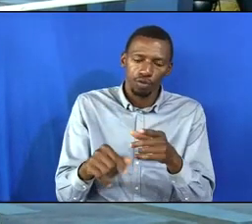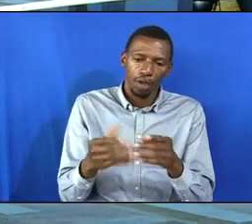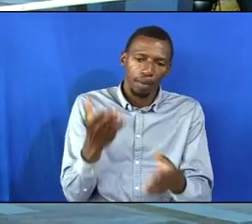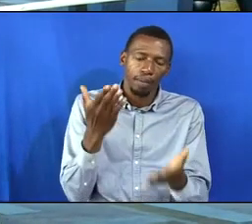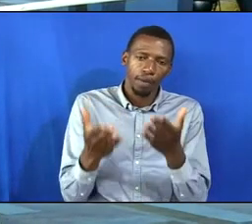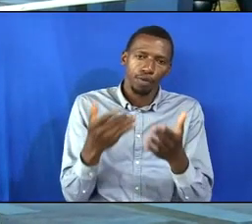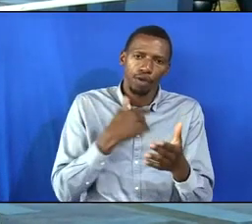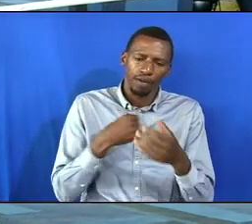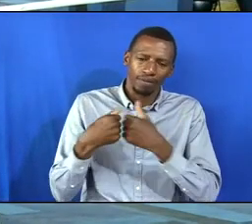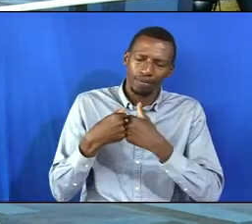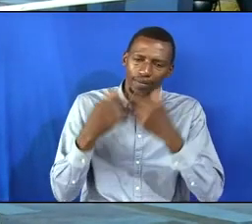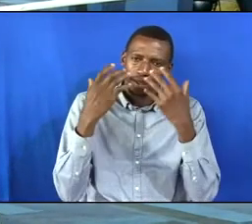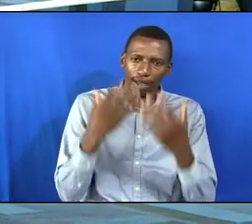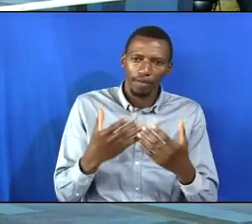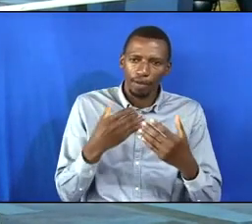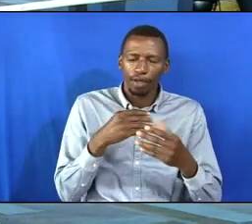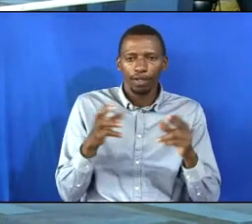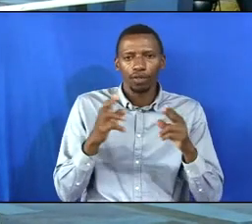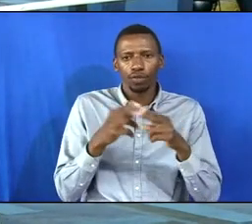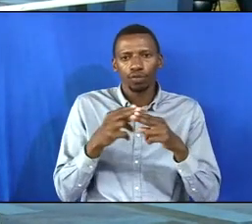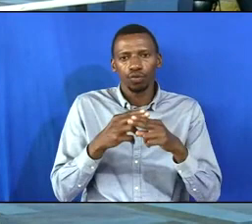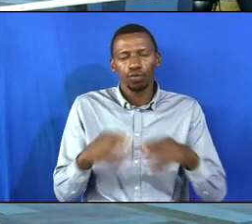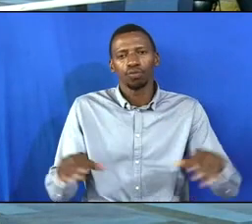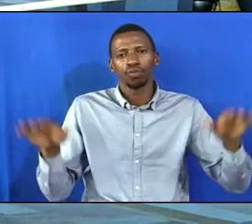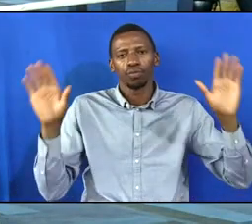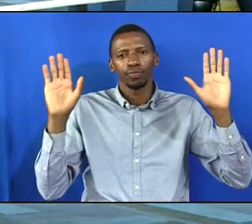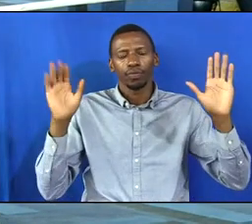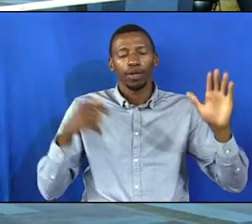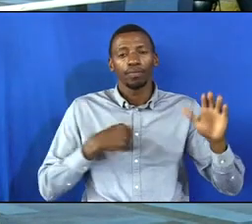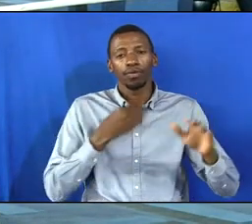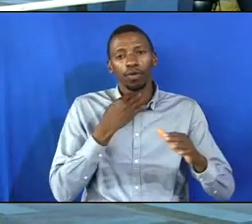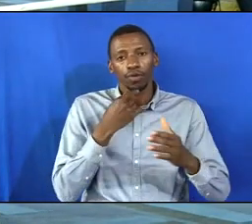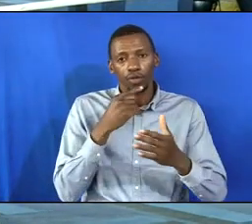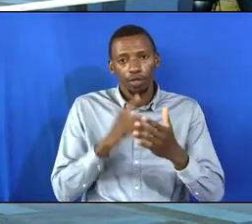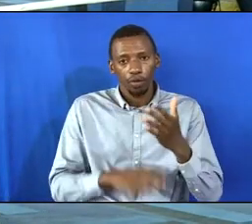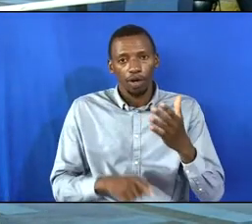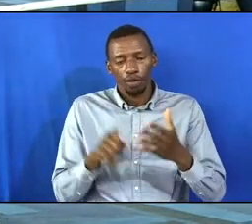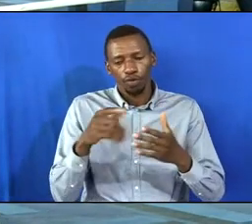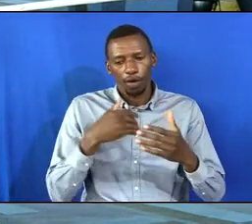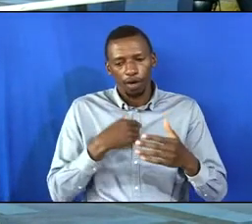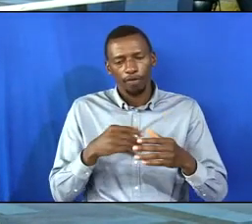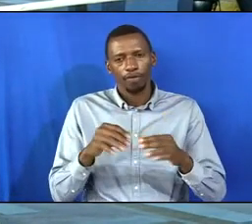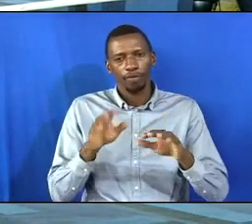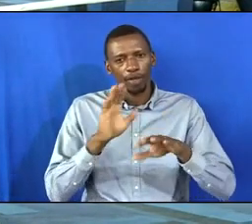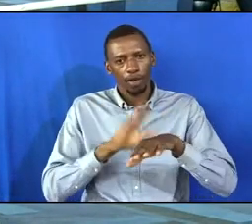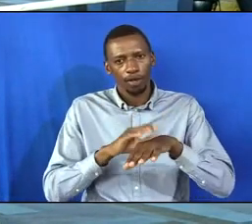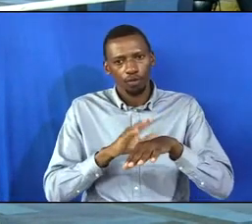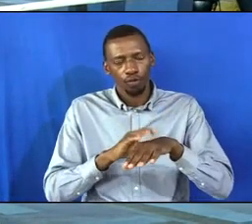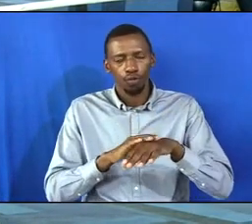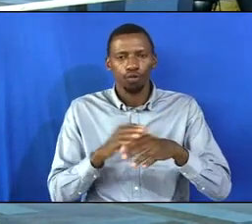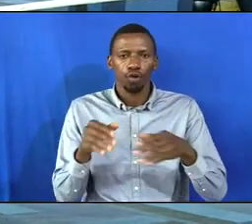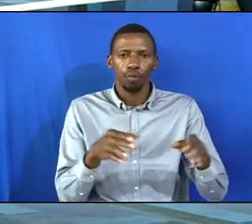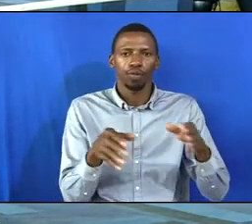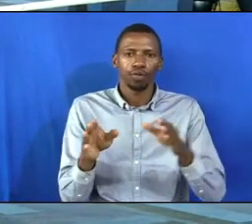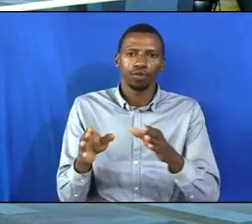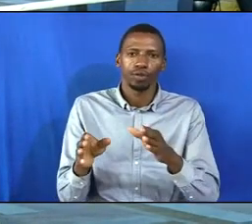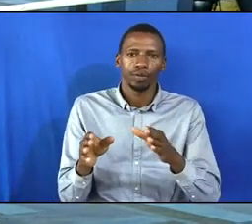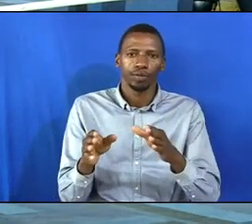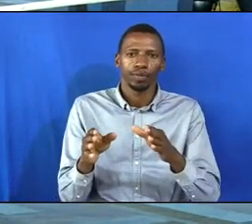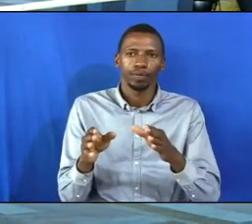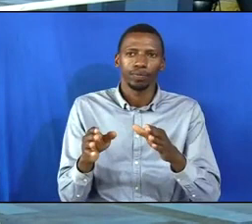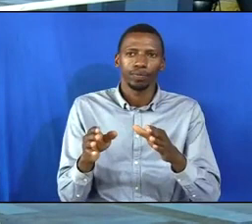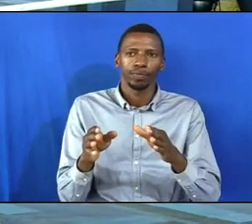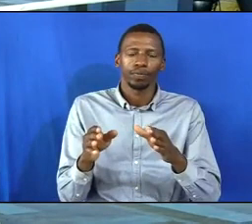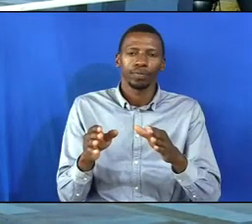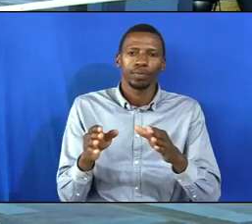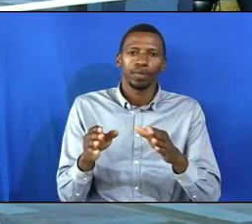facing. I want to tell you that you have robbed God a precious opportunity. If you held on, those who mocked you, by now God